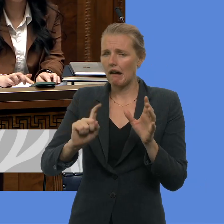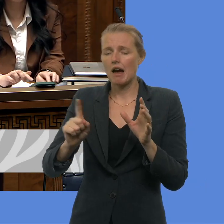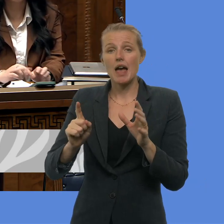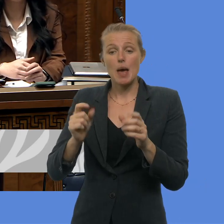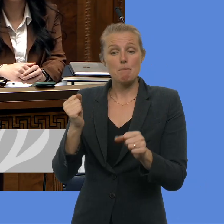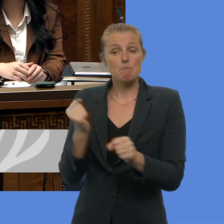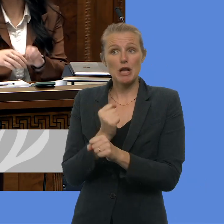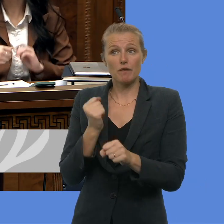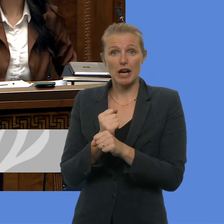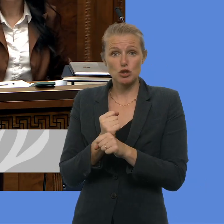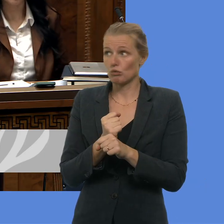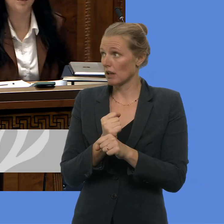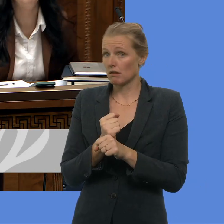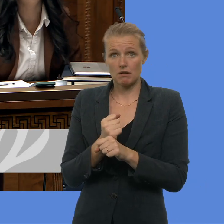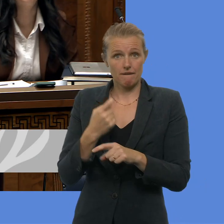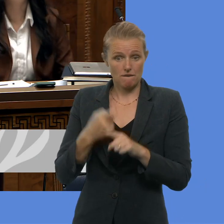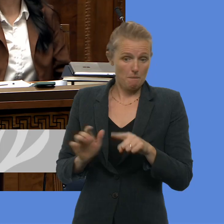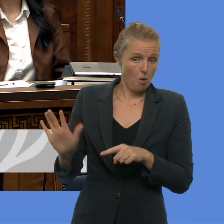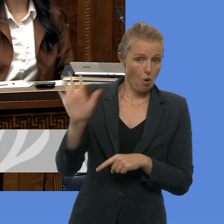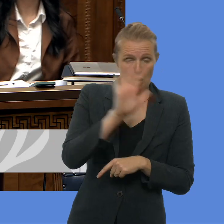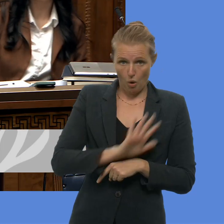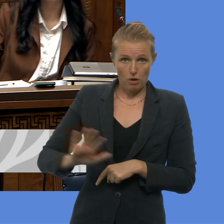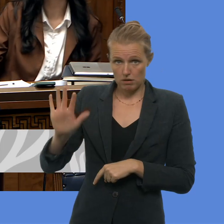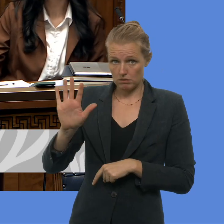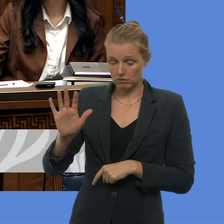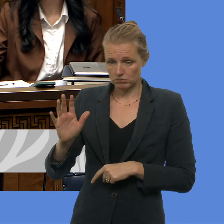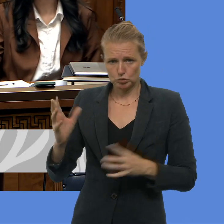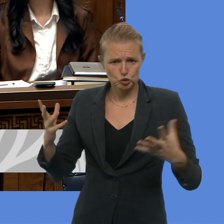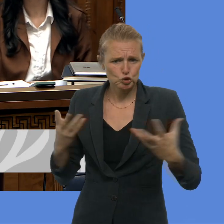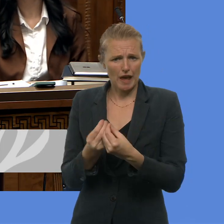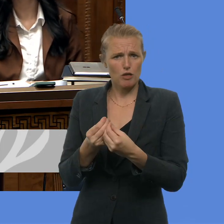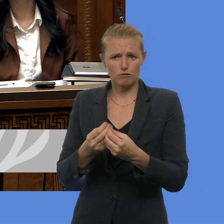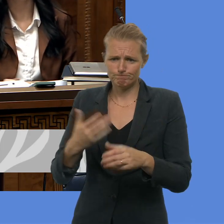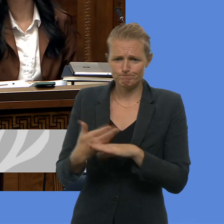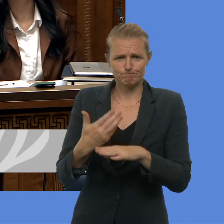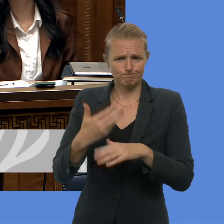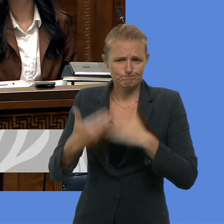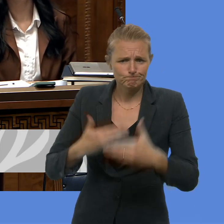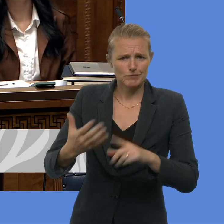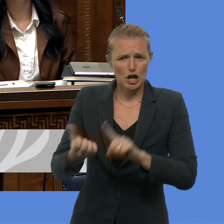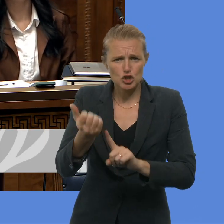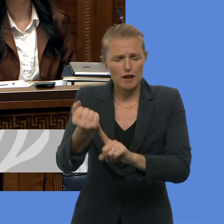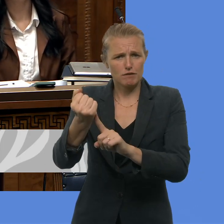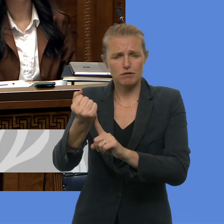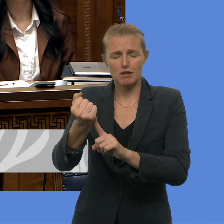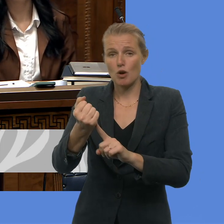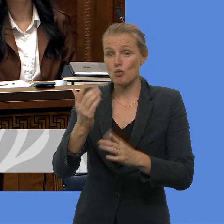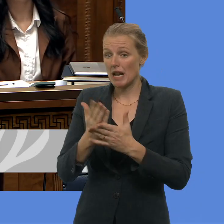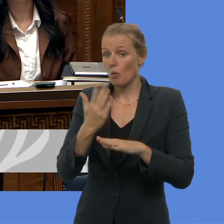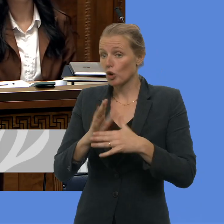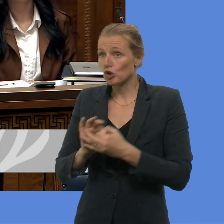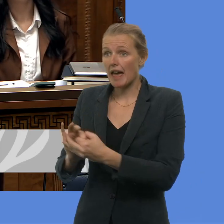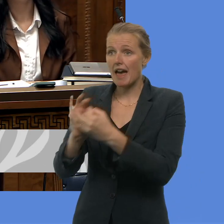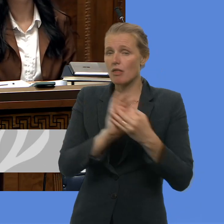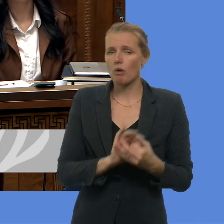coming together right across my constituency and neighbouring constituencies. And I think that it's a real good example of how collaboratively we can